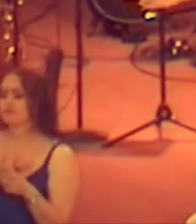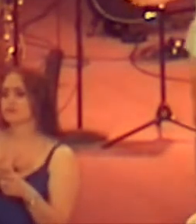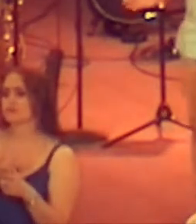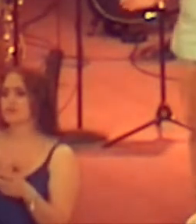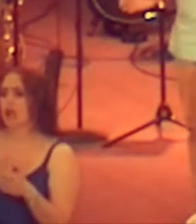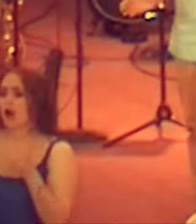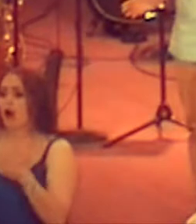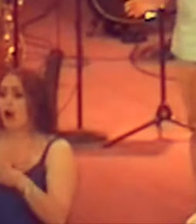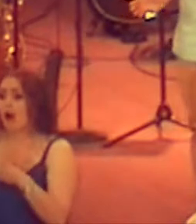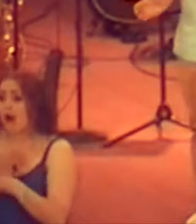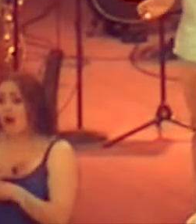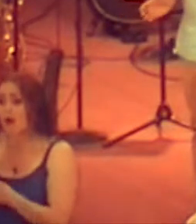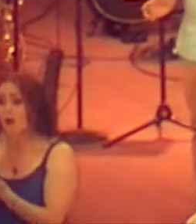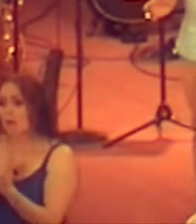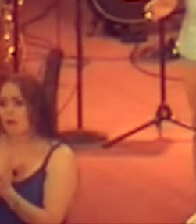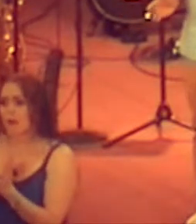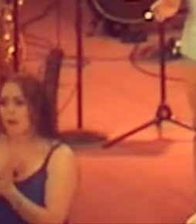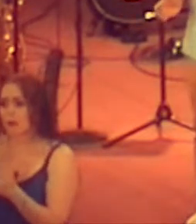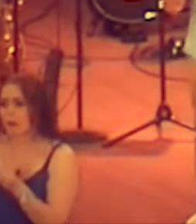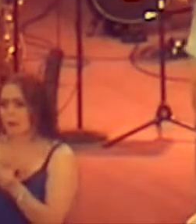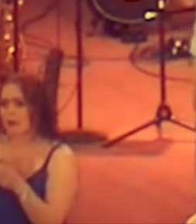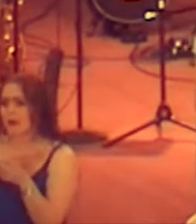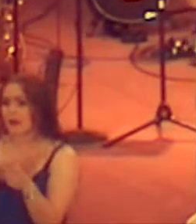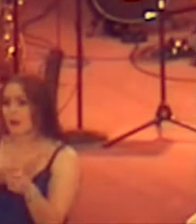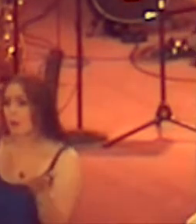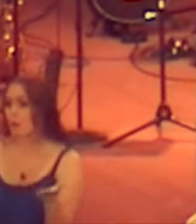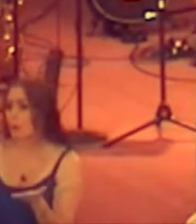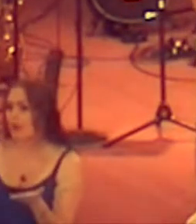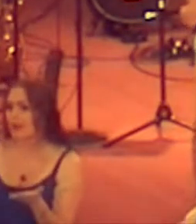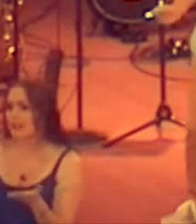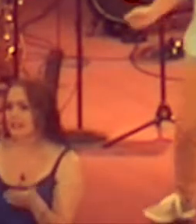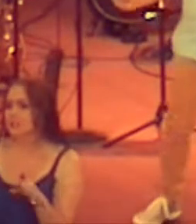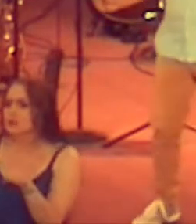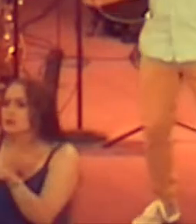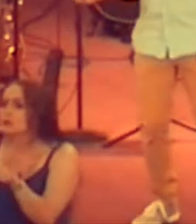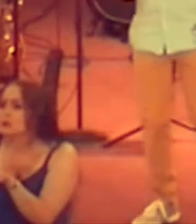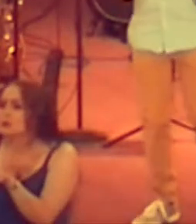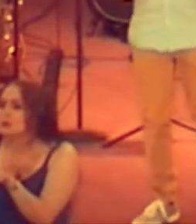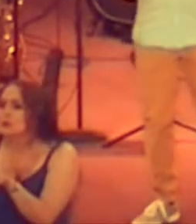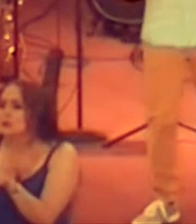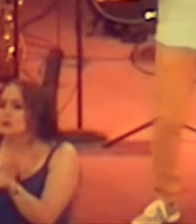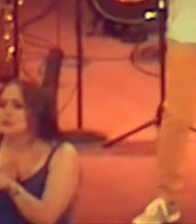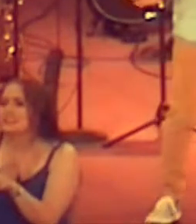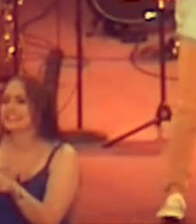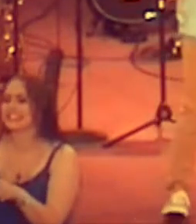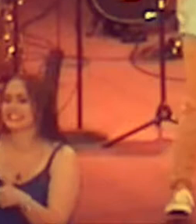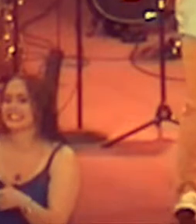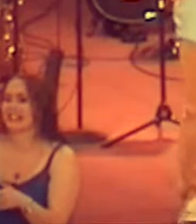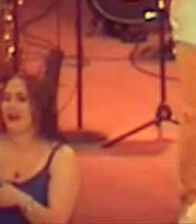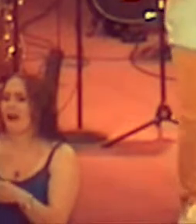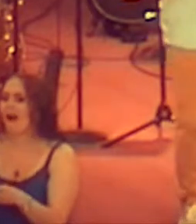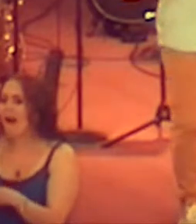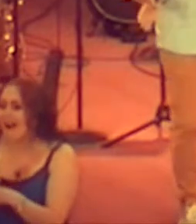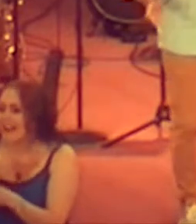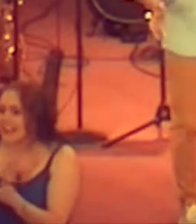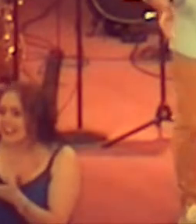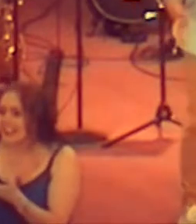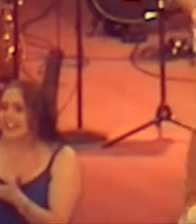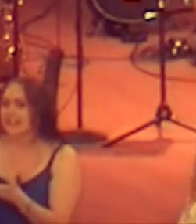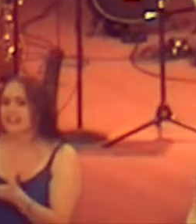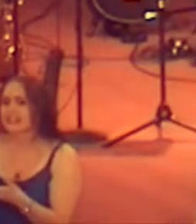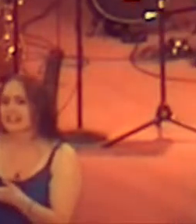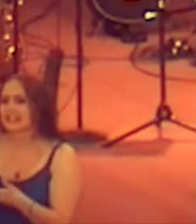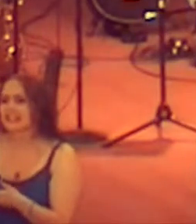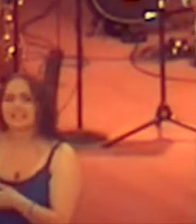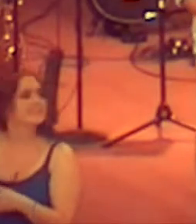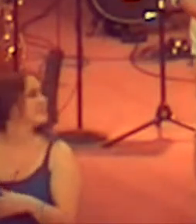part about running is? Putting on the shoes. Putting on the shoes is some of the hardest things. Like, I got to hype myself up